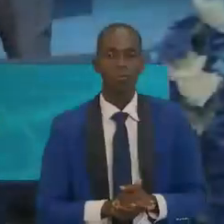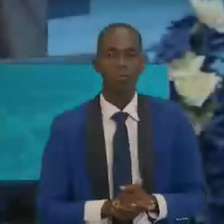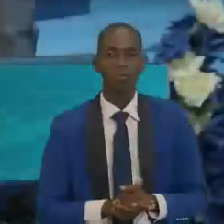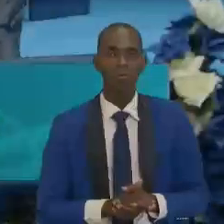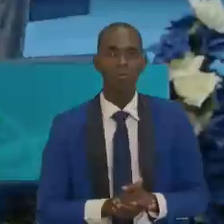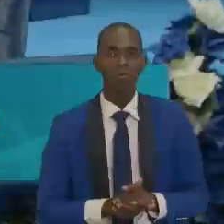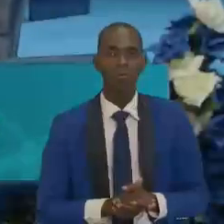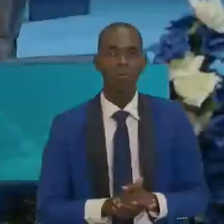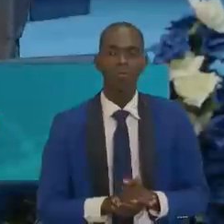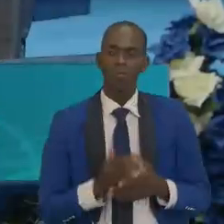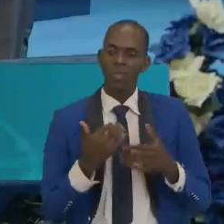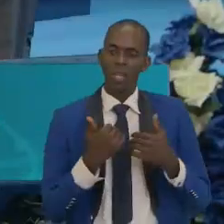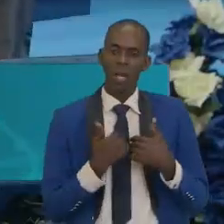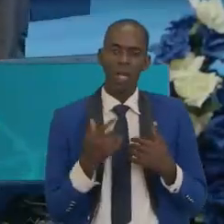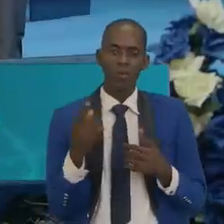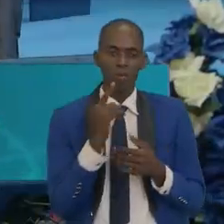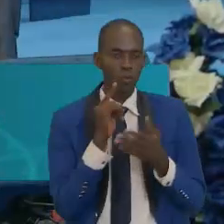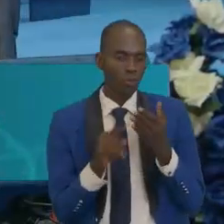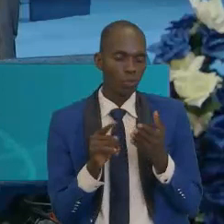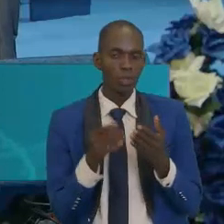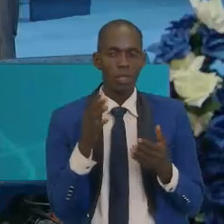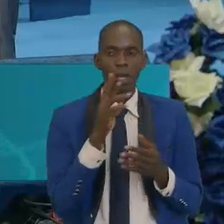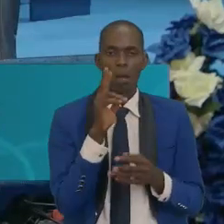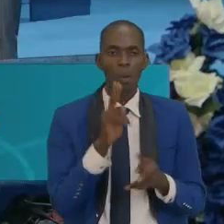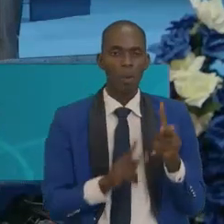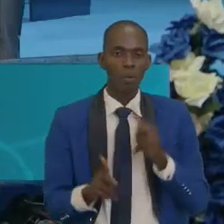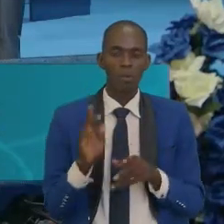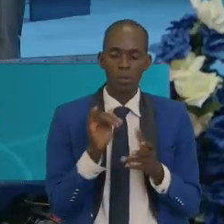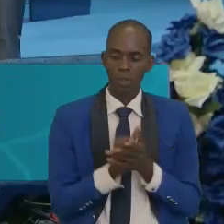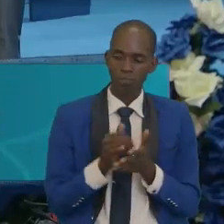Have you noticed there are people who reject their good?